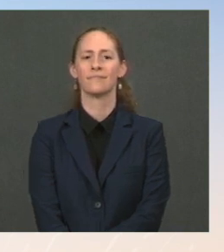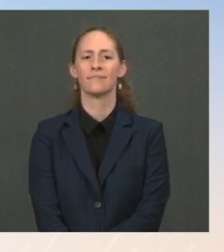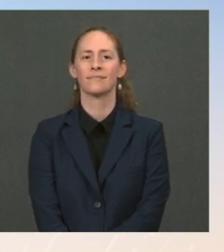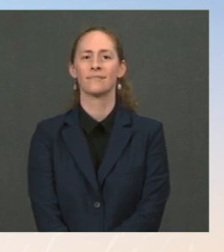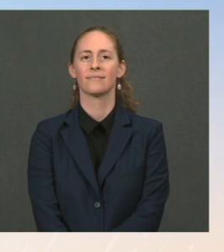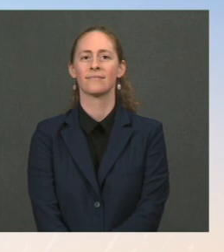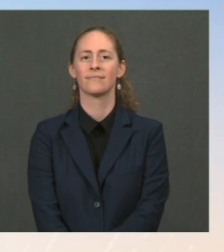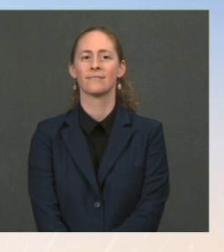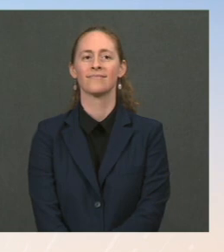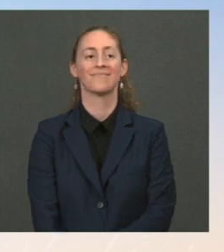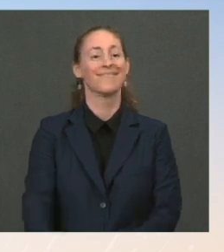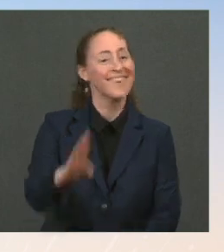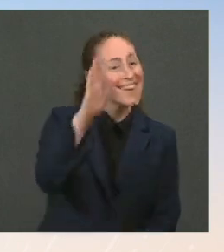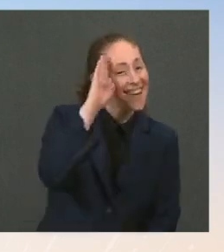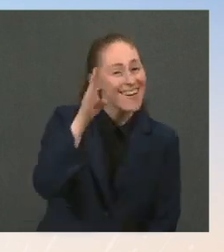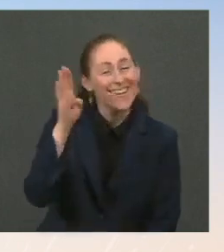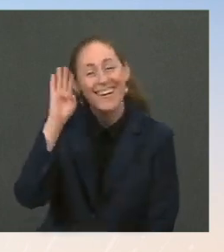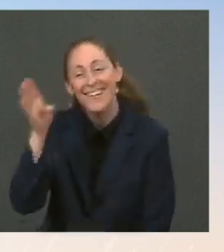Hi, everyone.